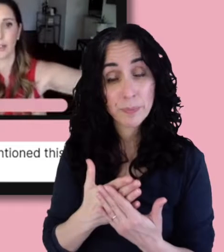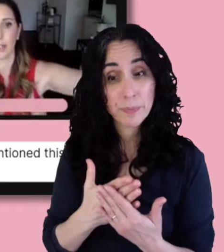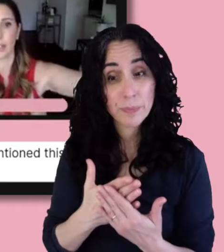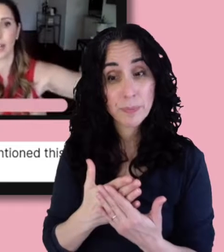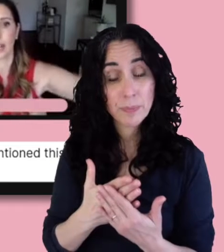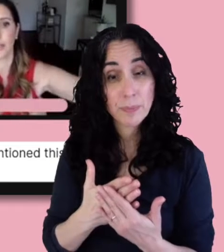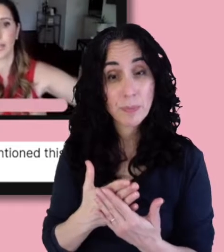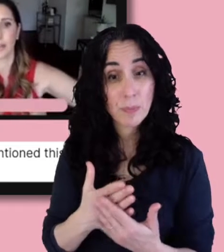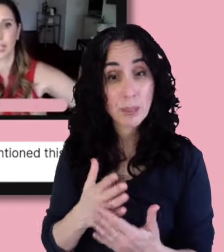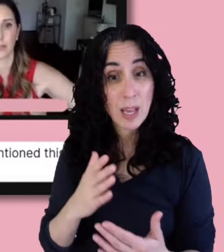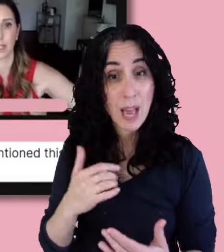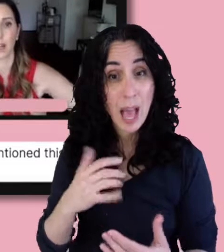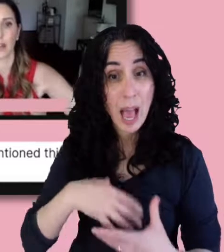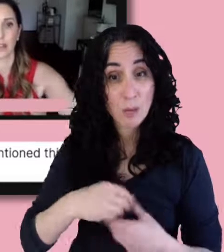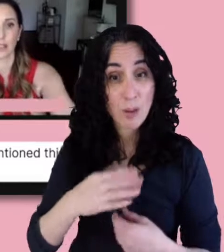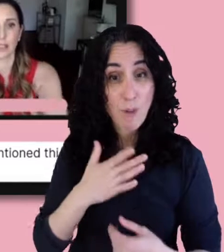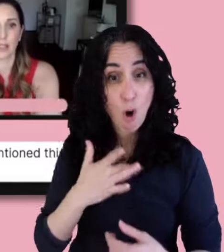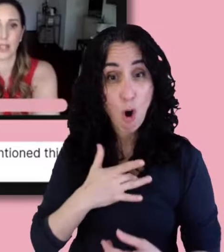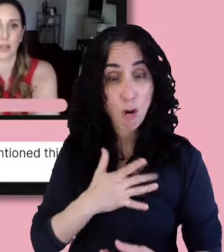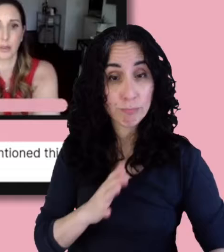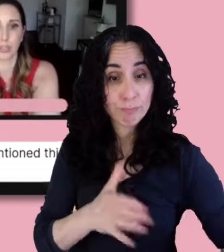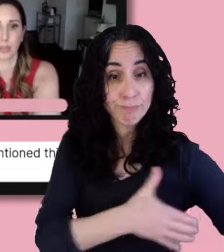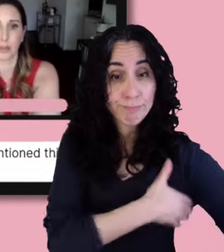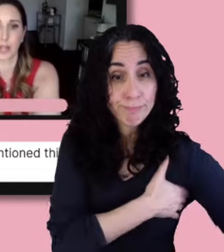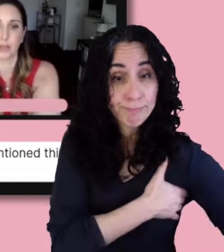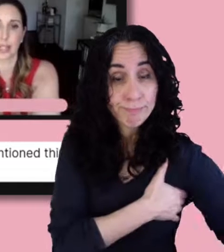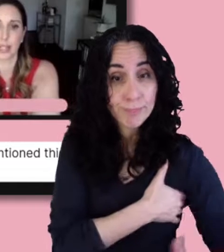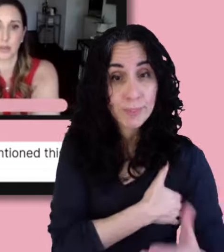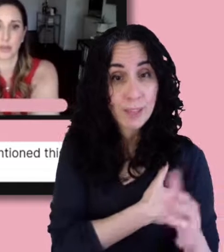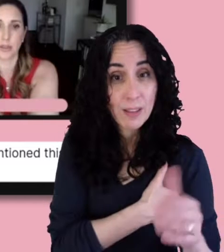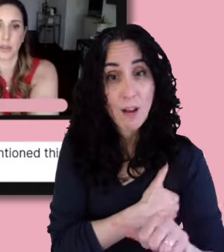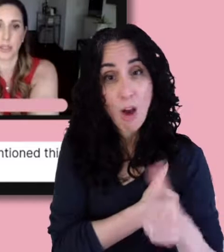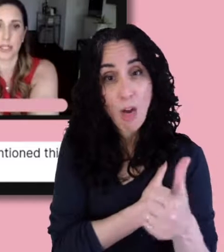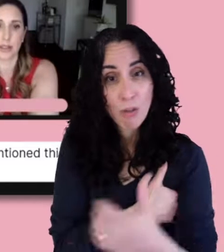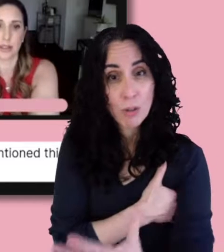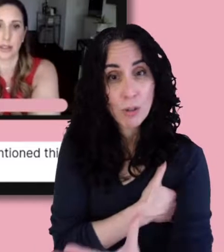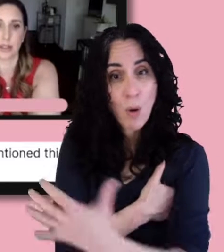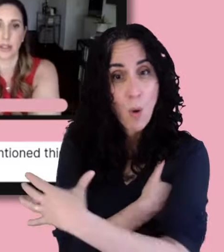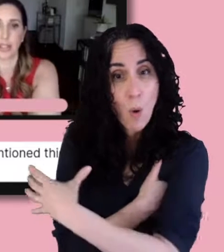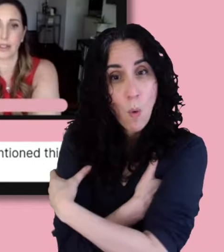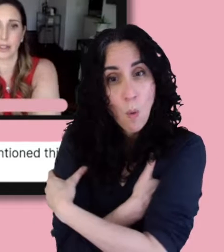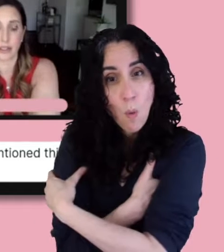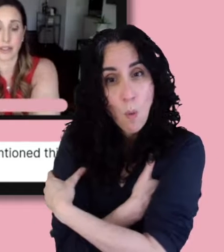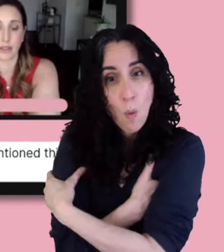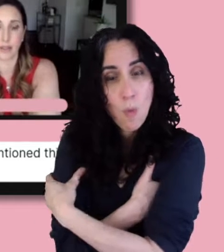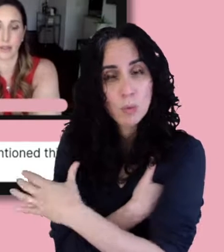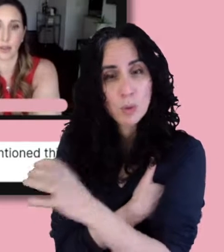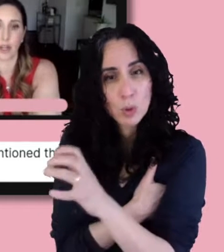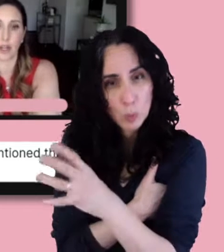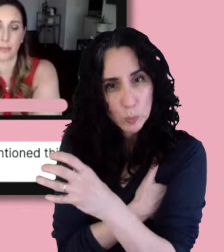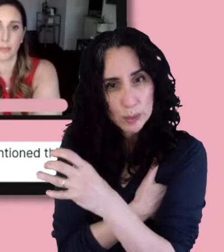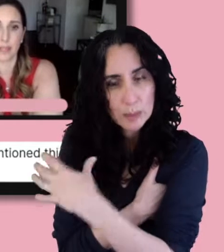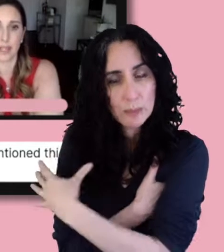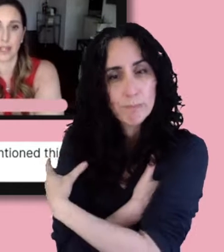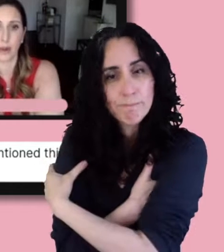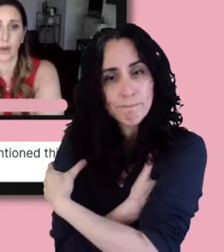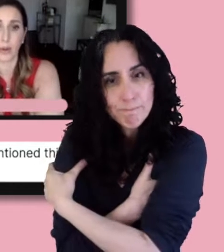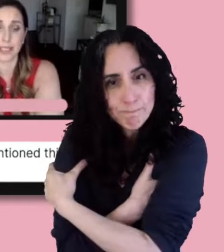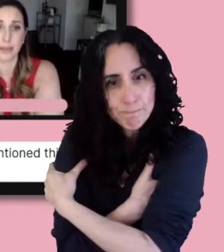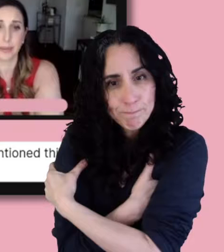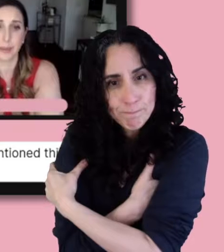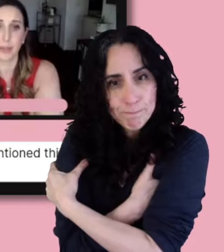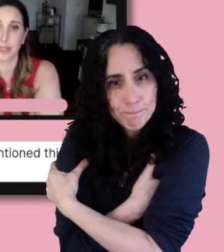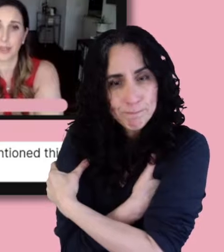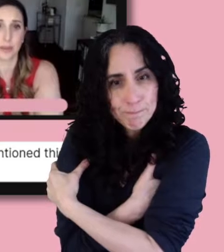on the outside of your heart and then reach around and sort of squeeze this other forearm and hold